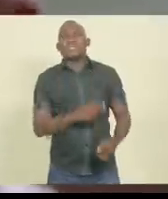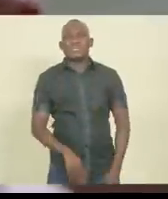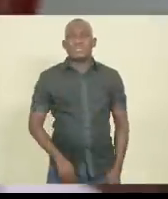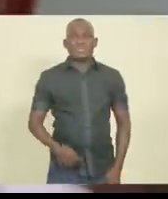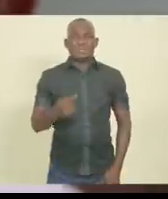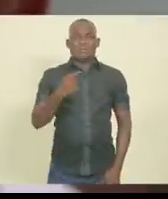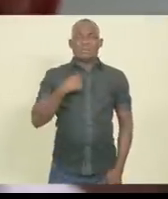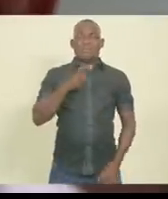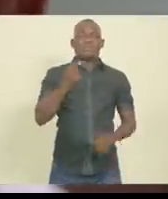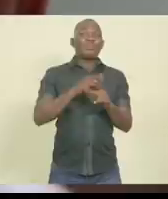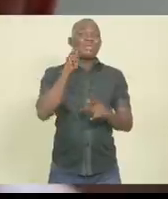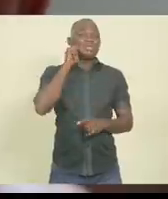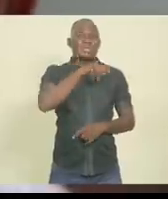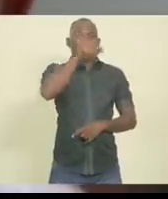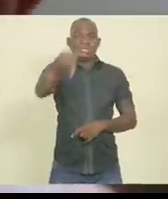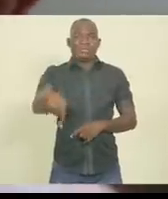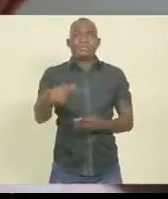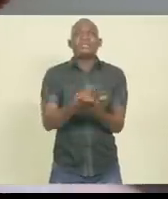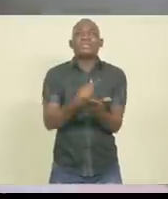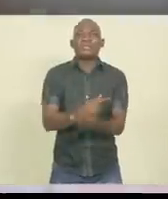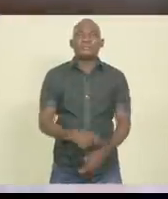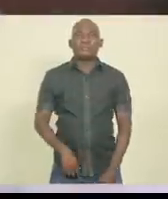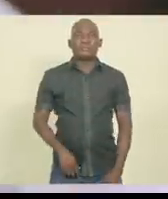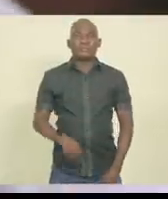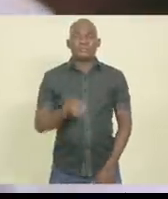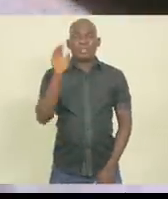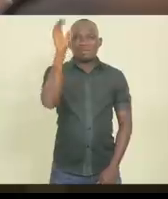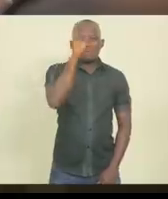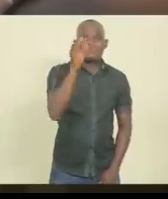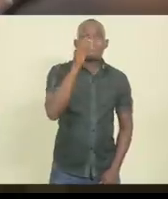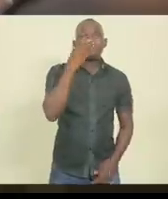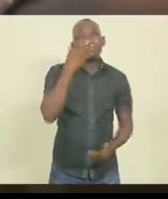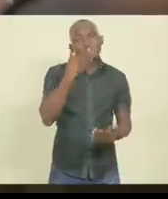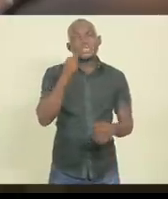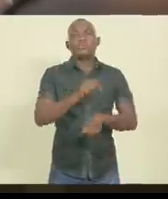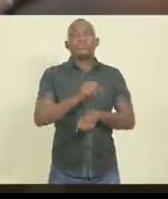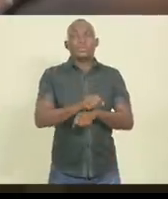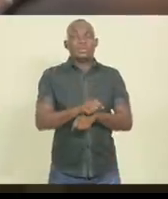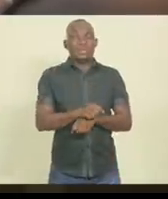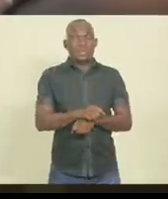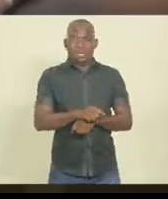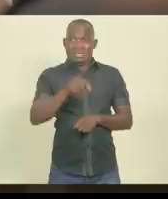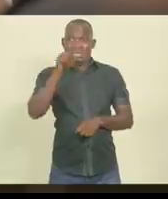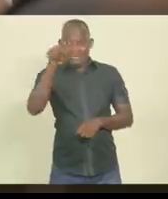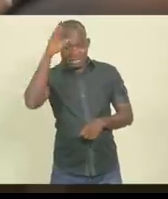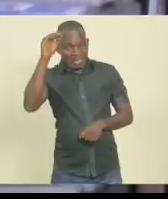I came in from Nigeria to find greener pastures, but his boys caught me at the